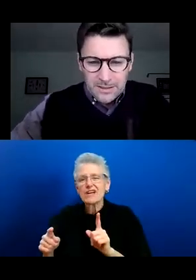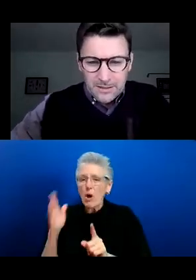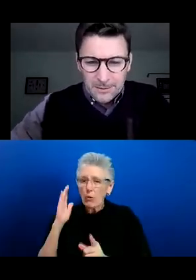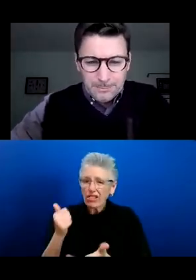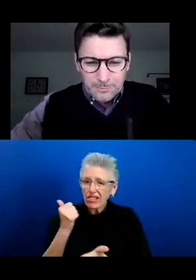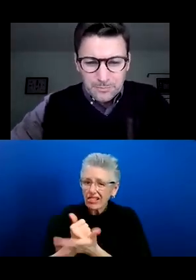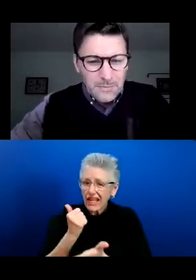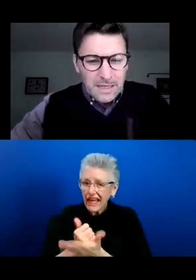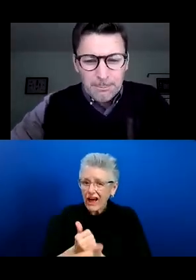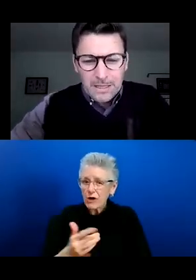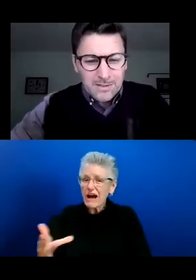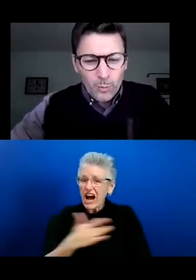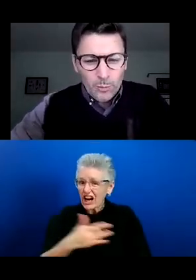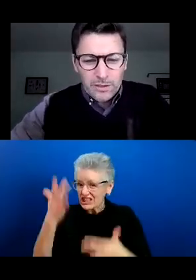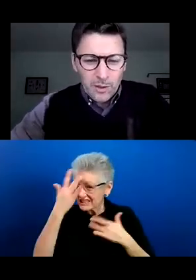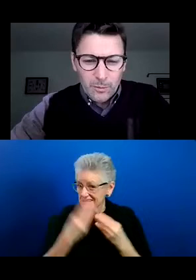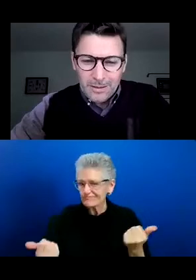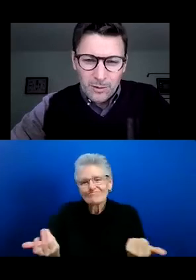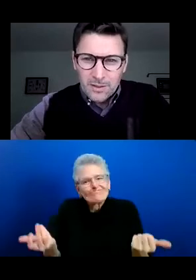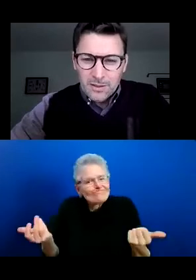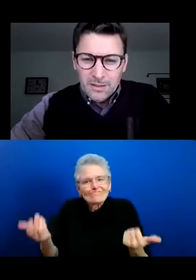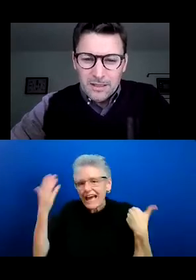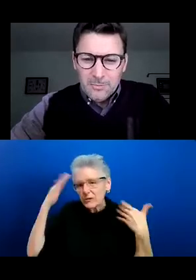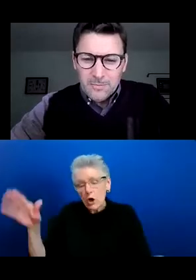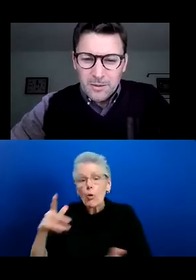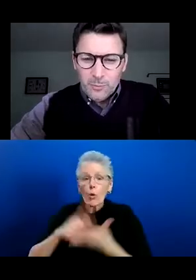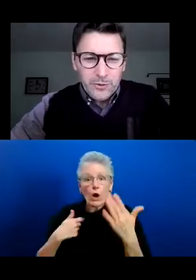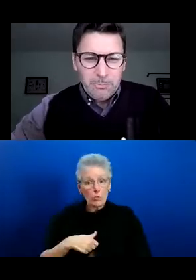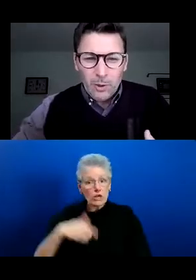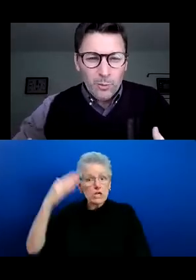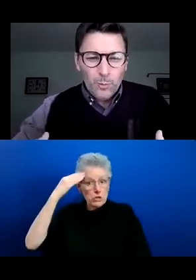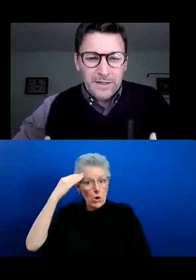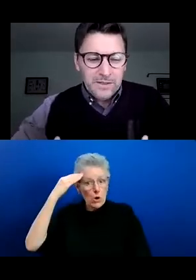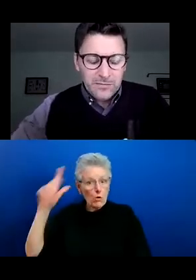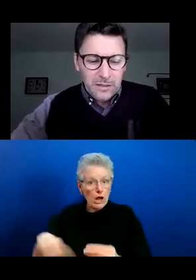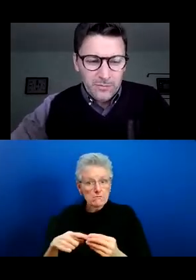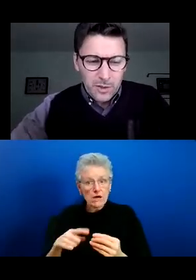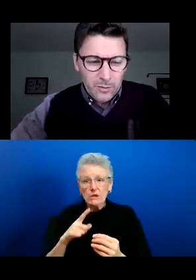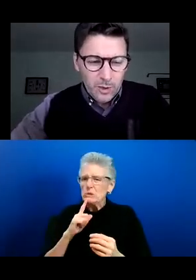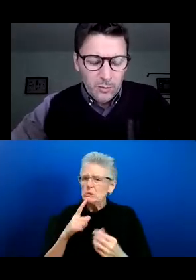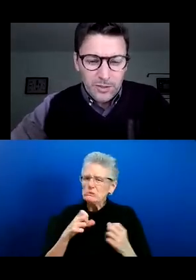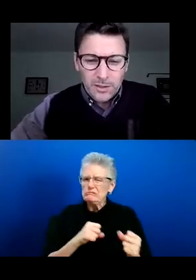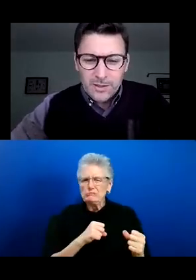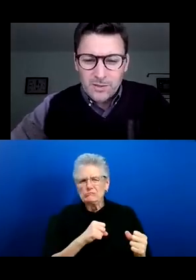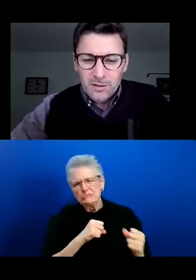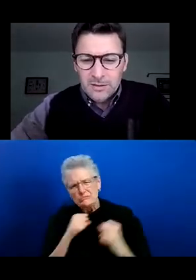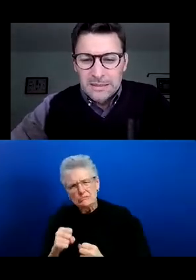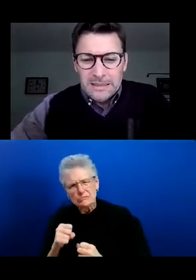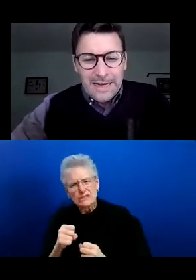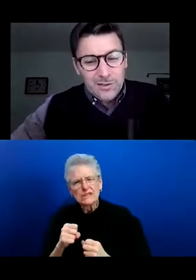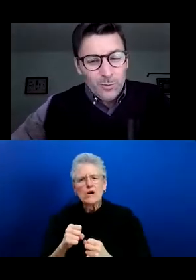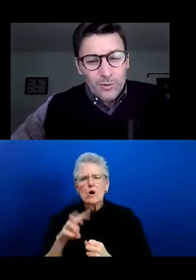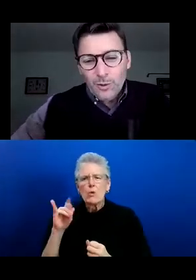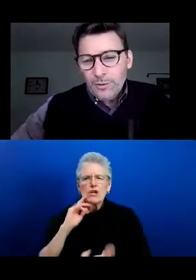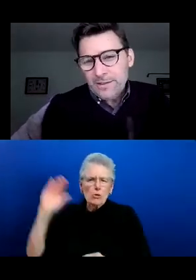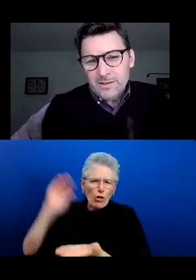plaque. And based on what we know about really potent ways of lowering cholesterol,